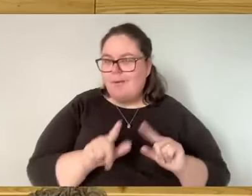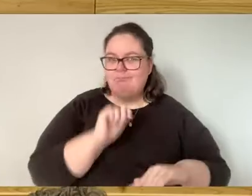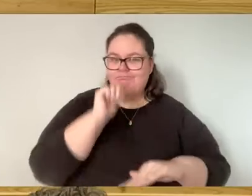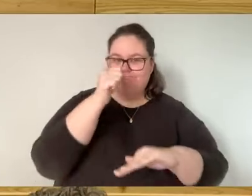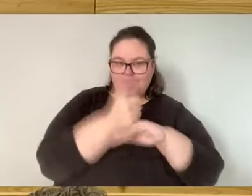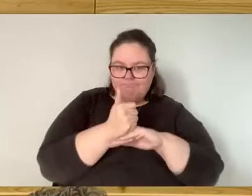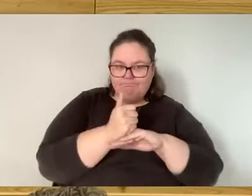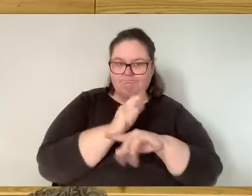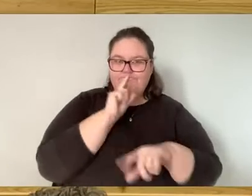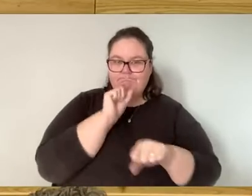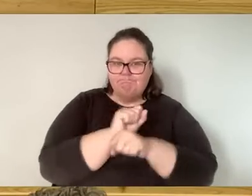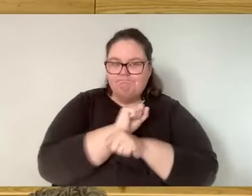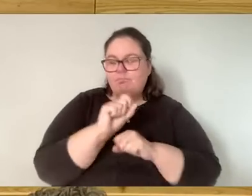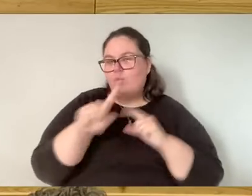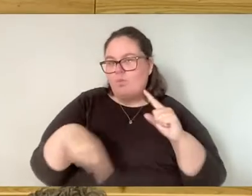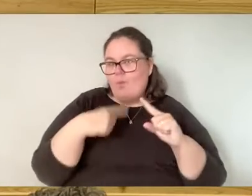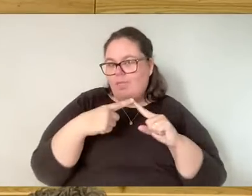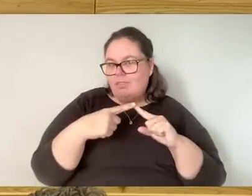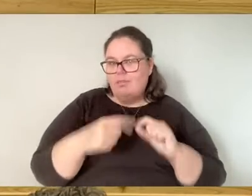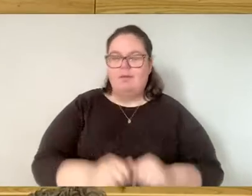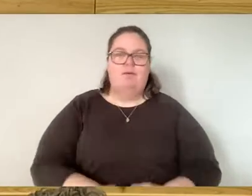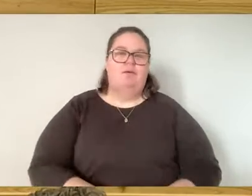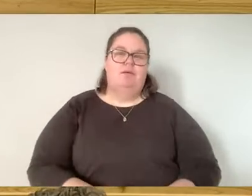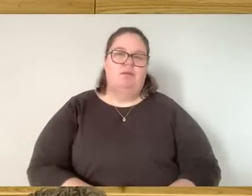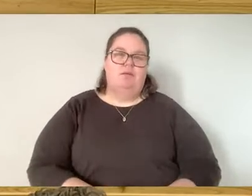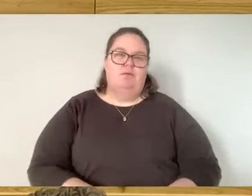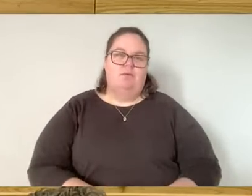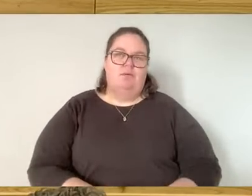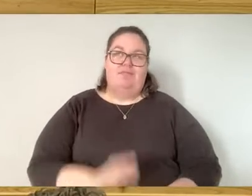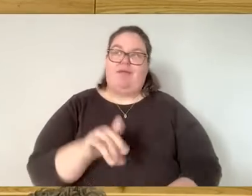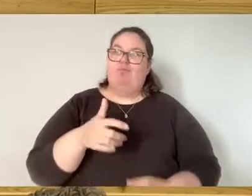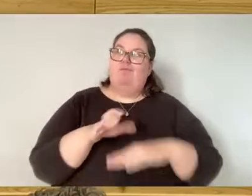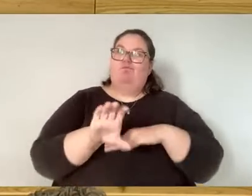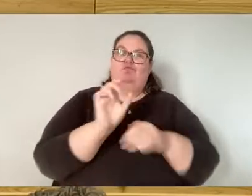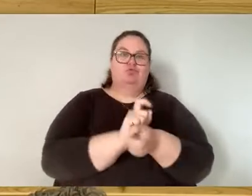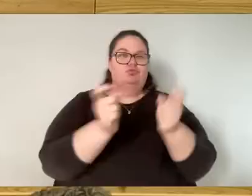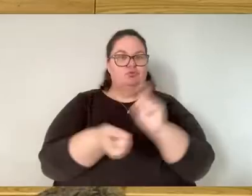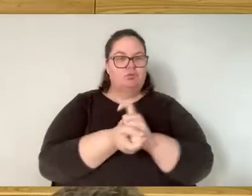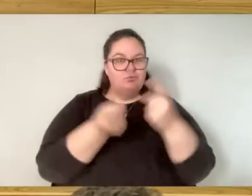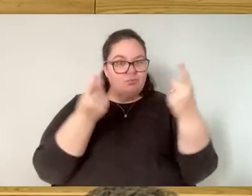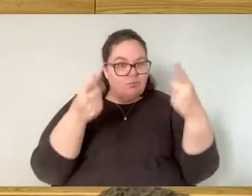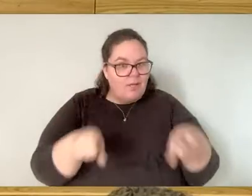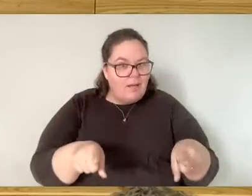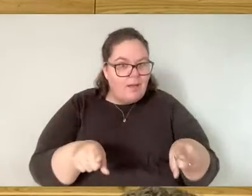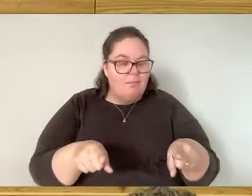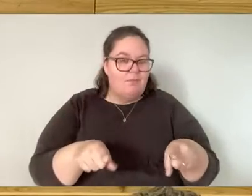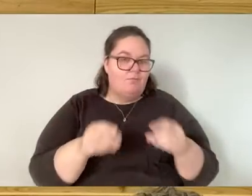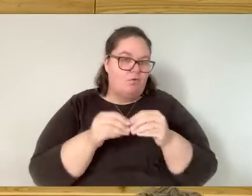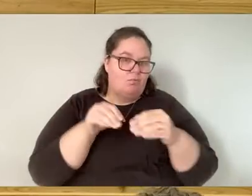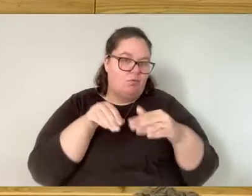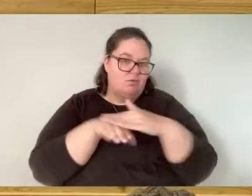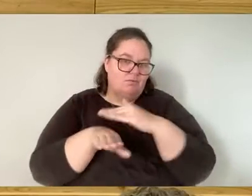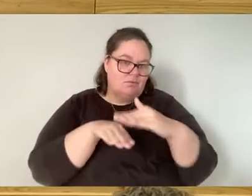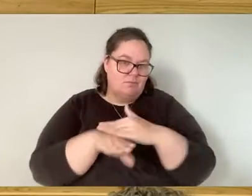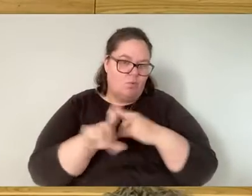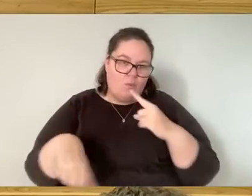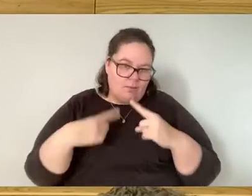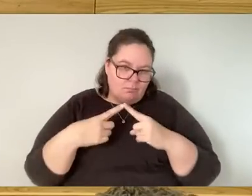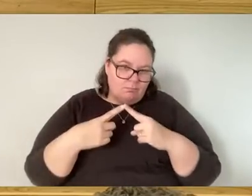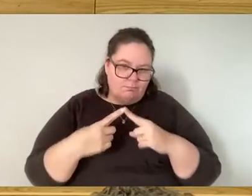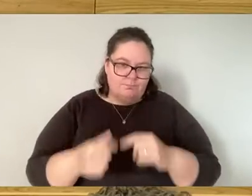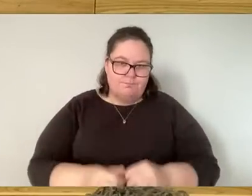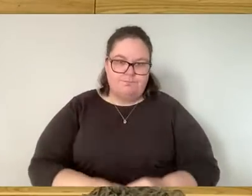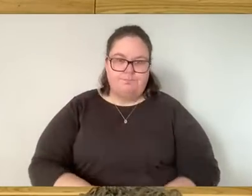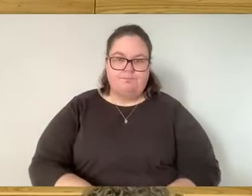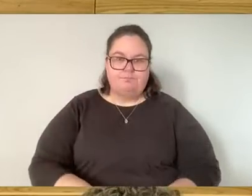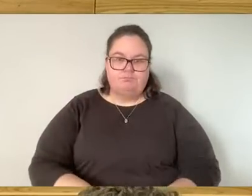to force changes in ensuring greater accessibility? You know, I think that